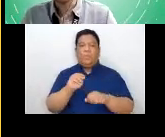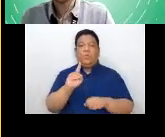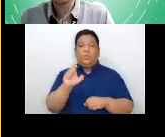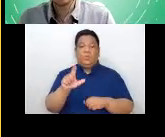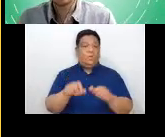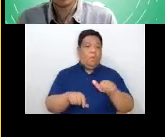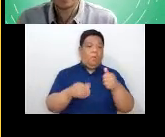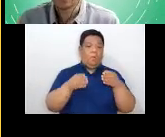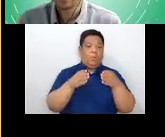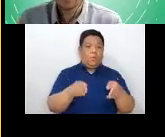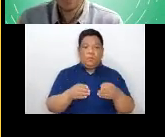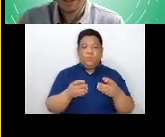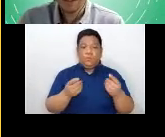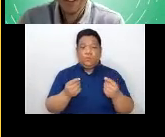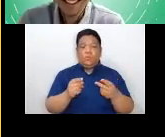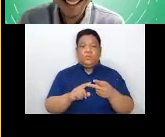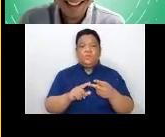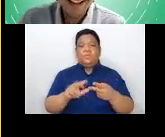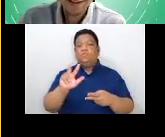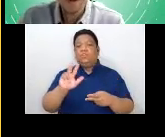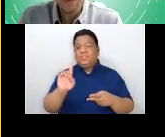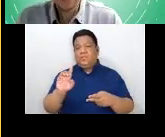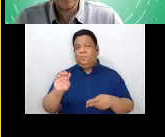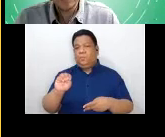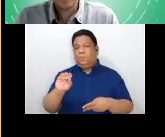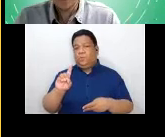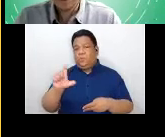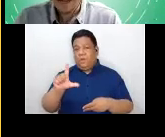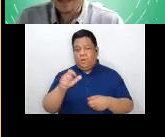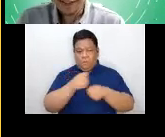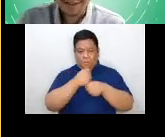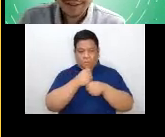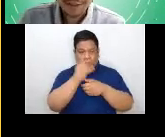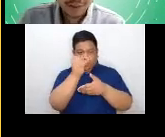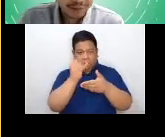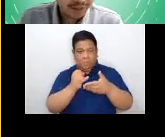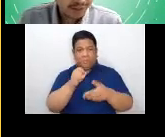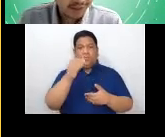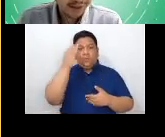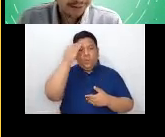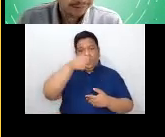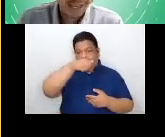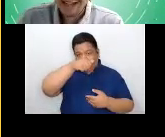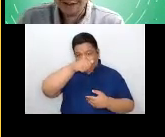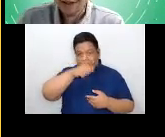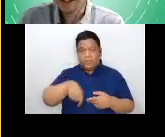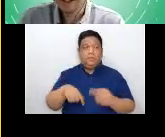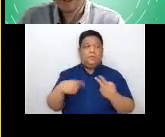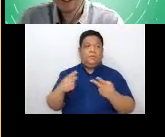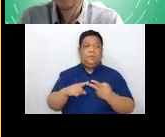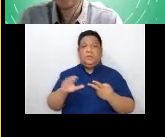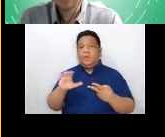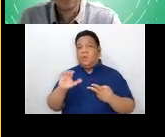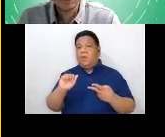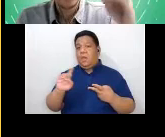the more common, is of course 3D modeling. So if anyone has ever done animation, if anyone's done CAD or engineering